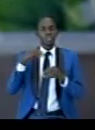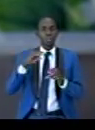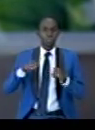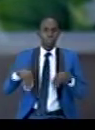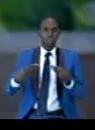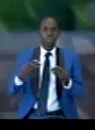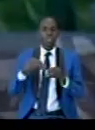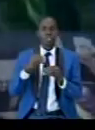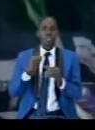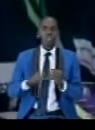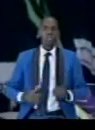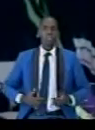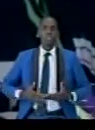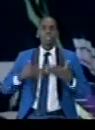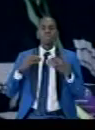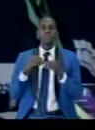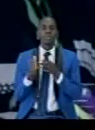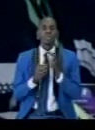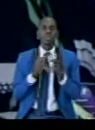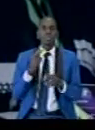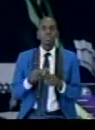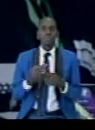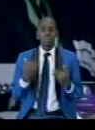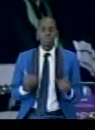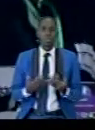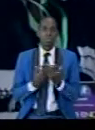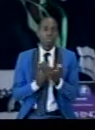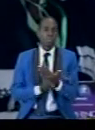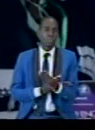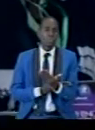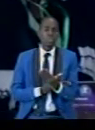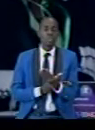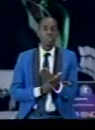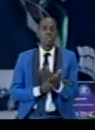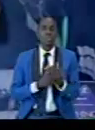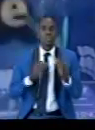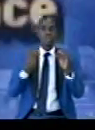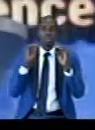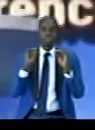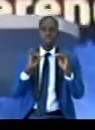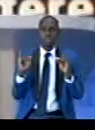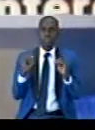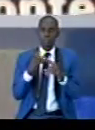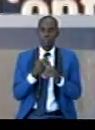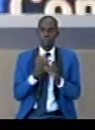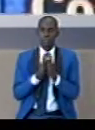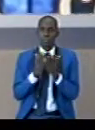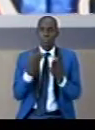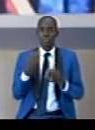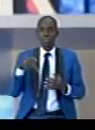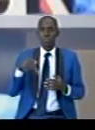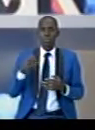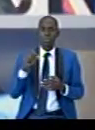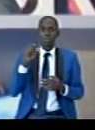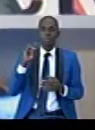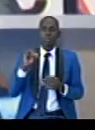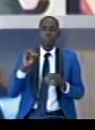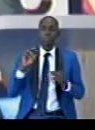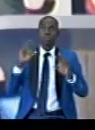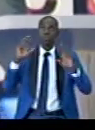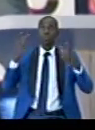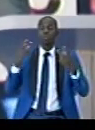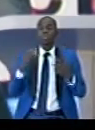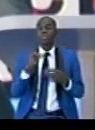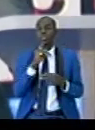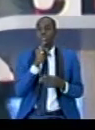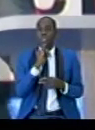Jesus' name. I'm talking to you from this psalm on the transformed